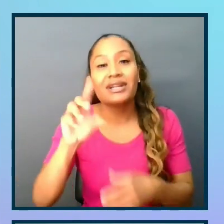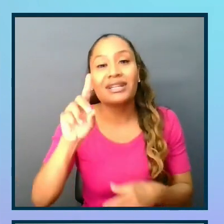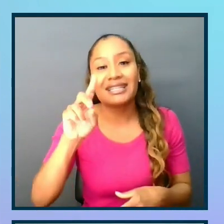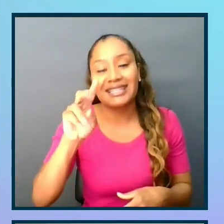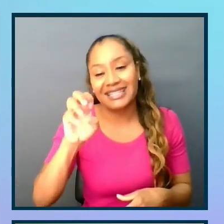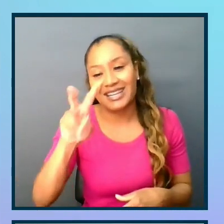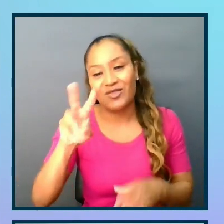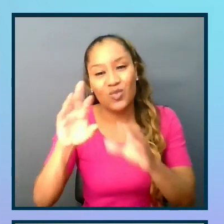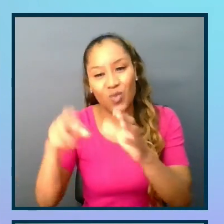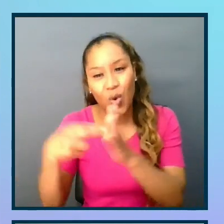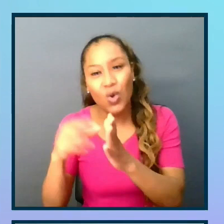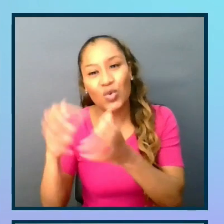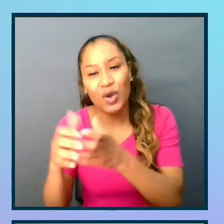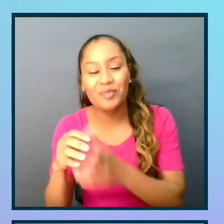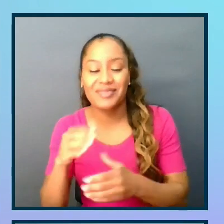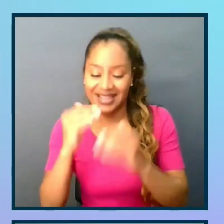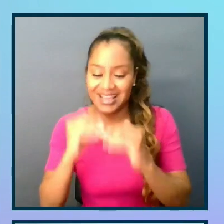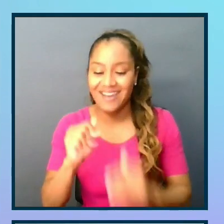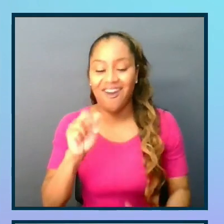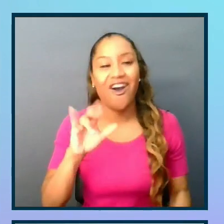1. Imagine that.